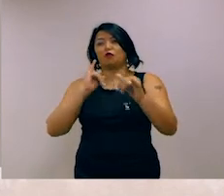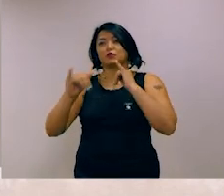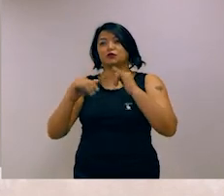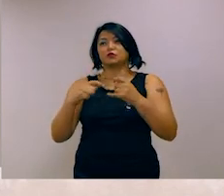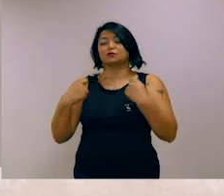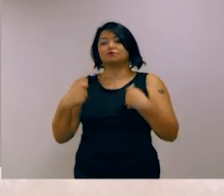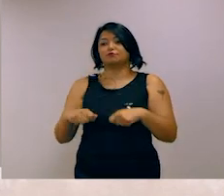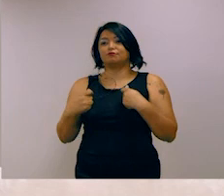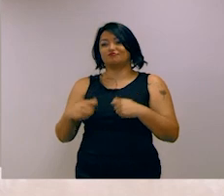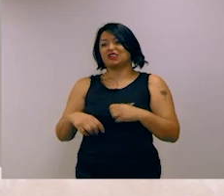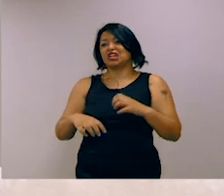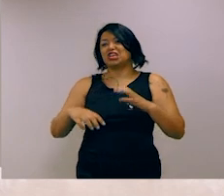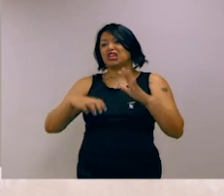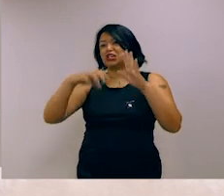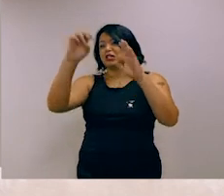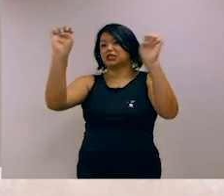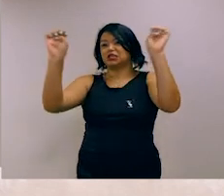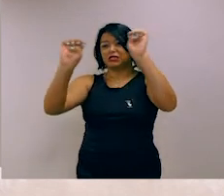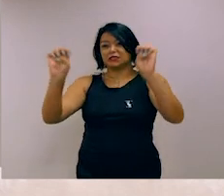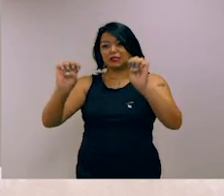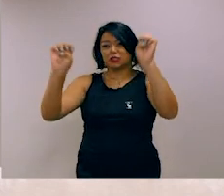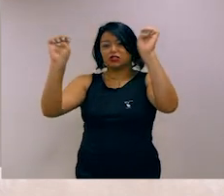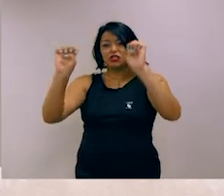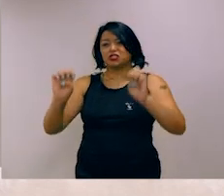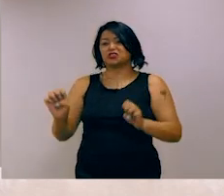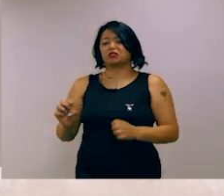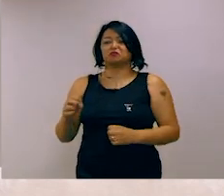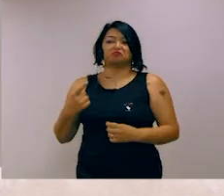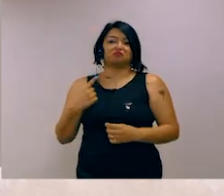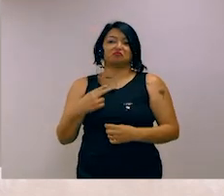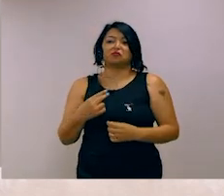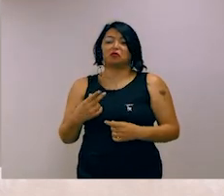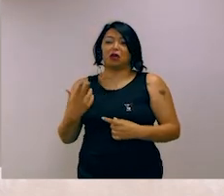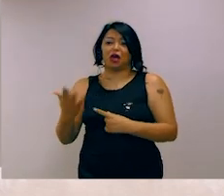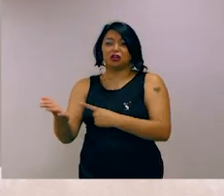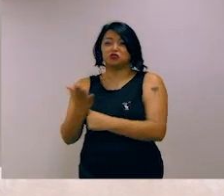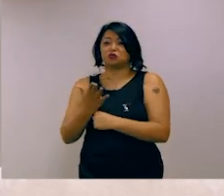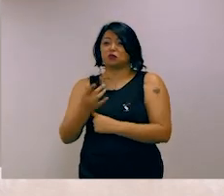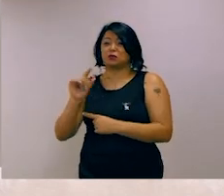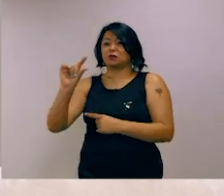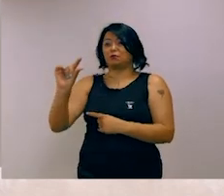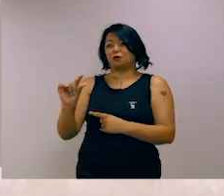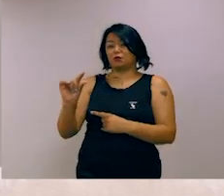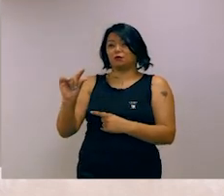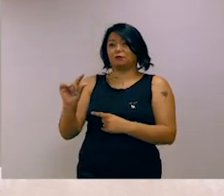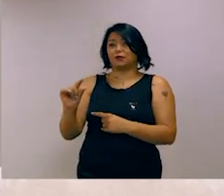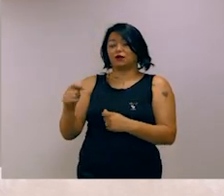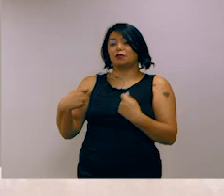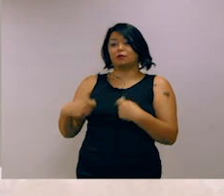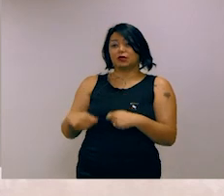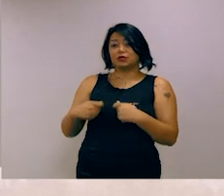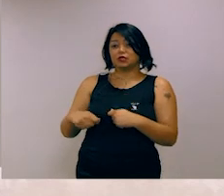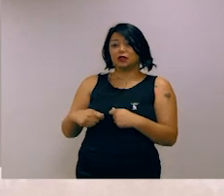order to infer a causal relationship, you either have to have some assumptions in your